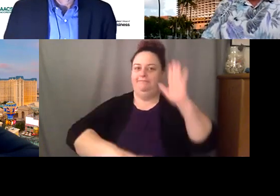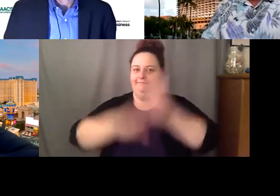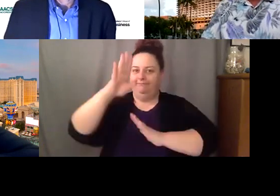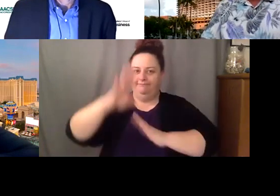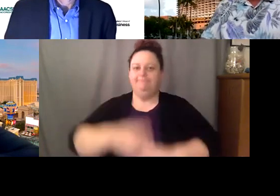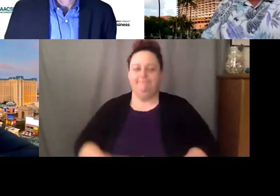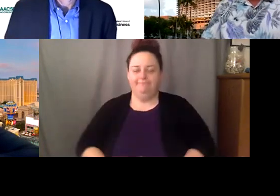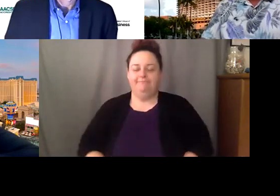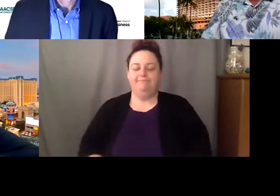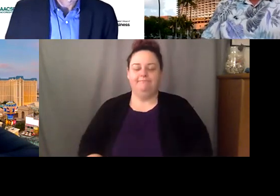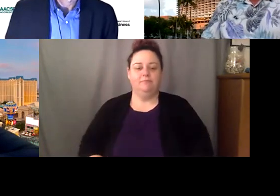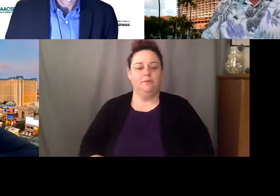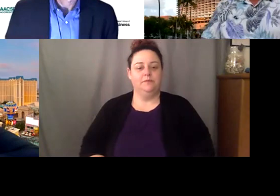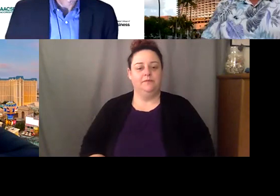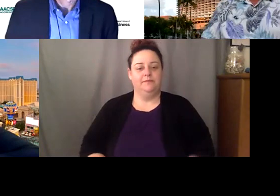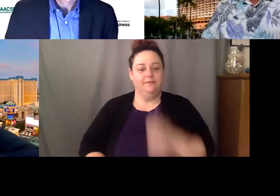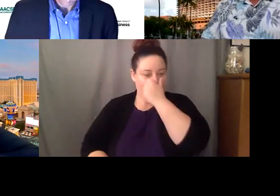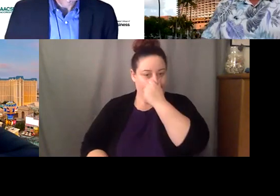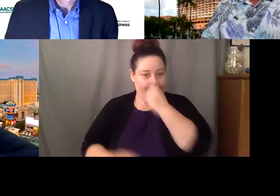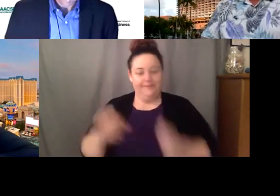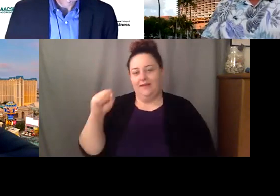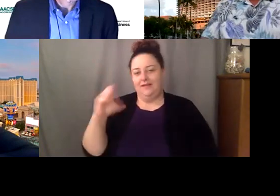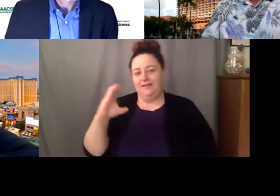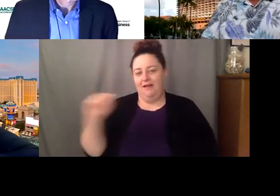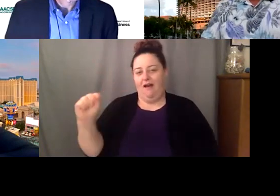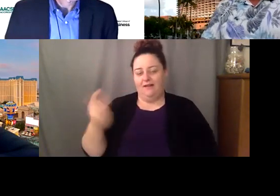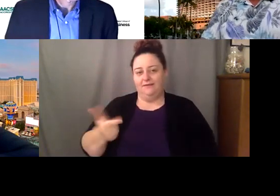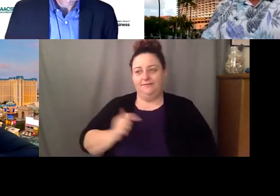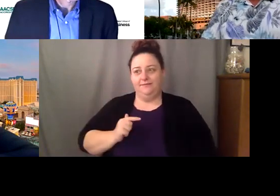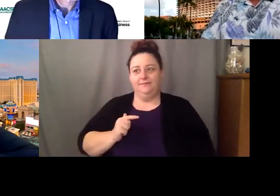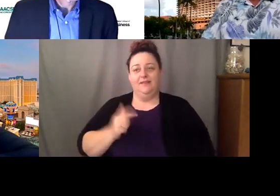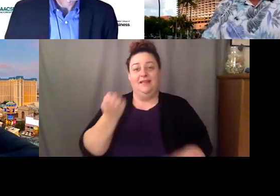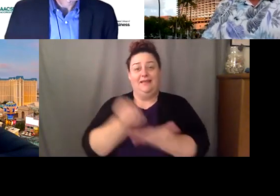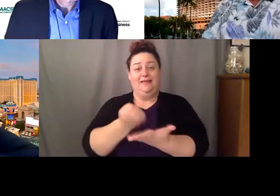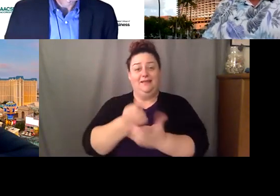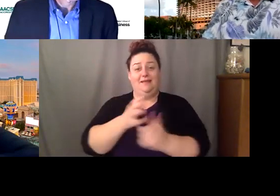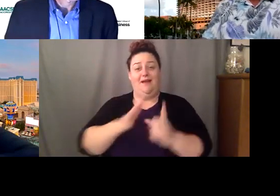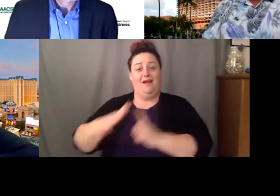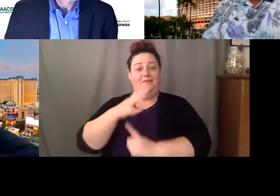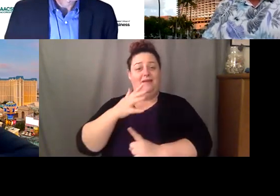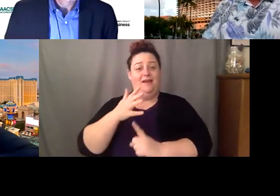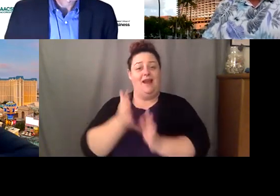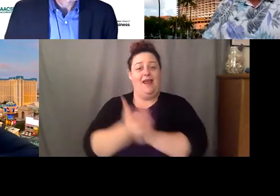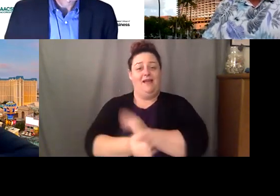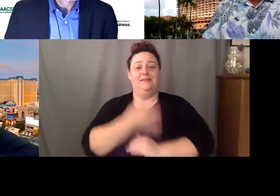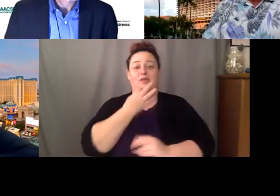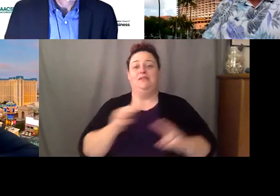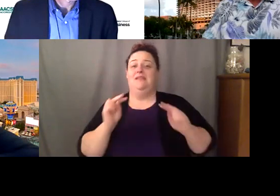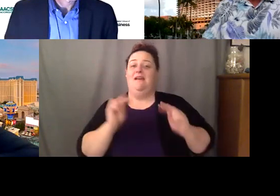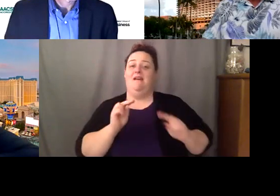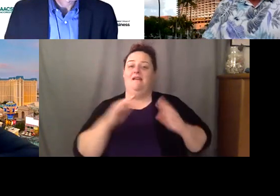You know, for the economic experts that study our destination here in